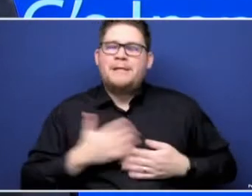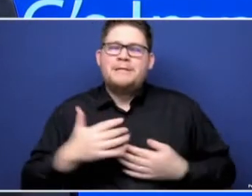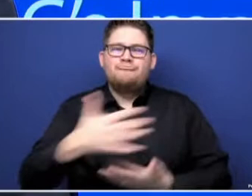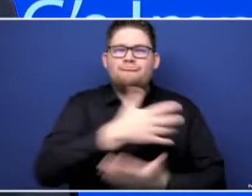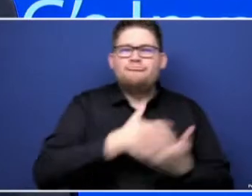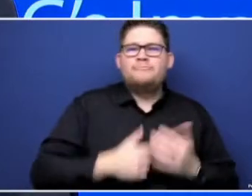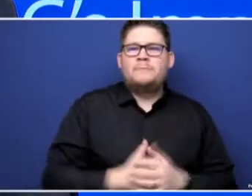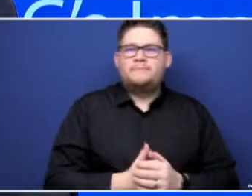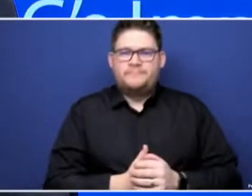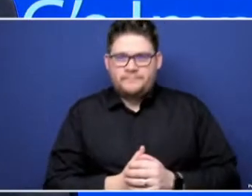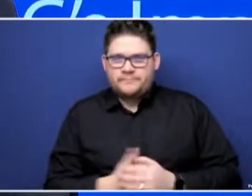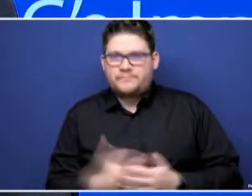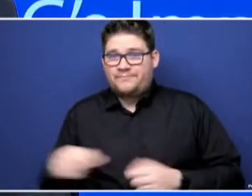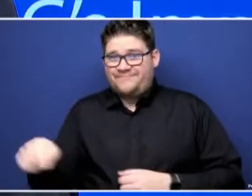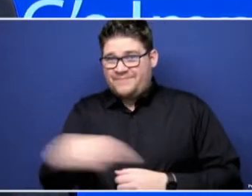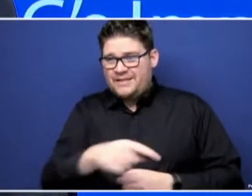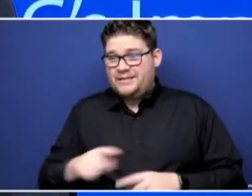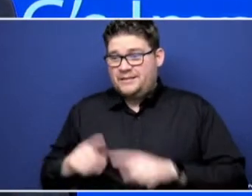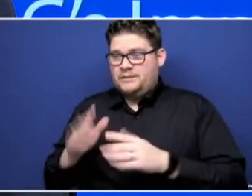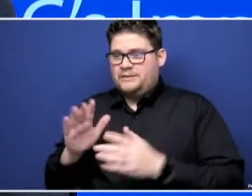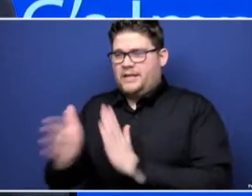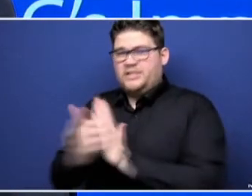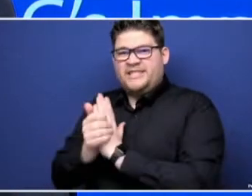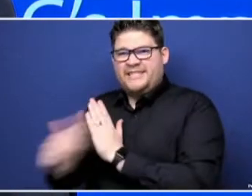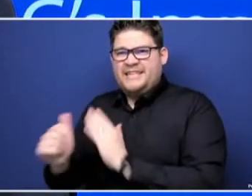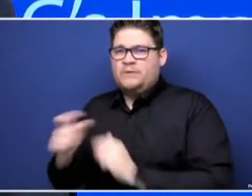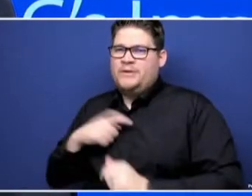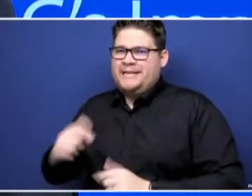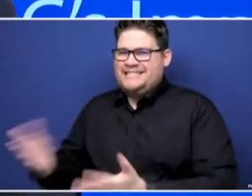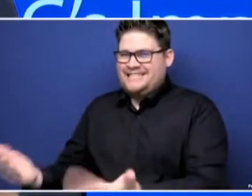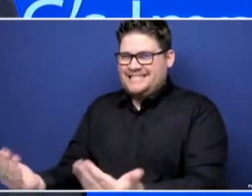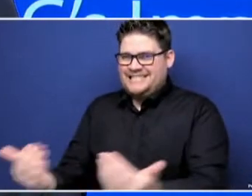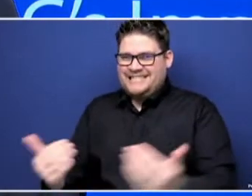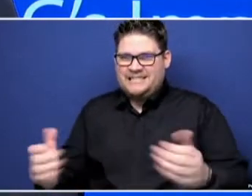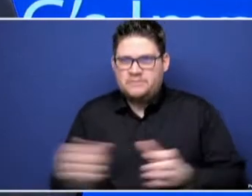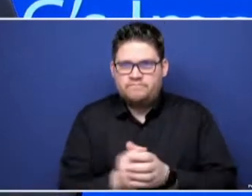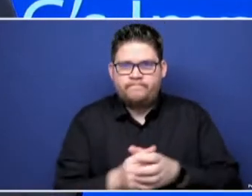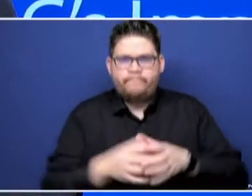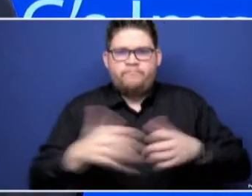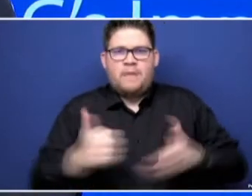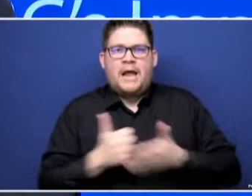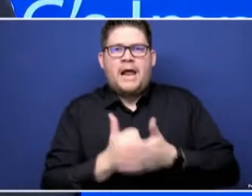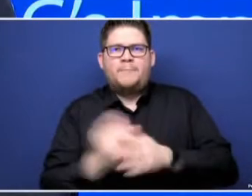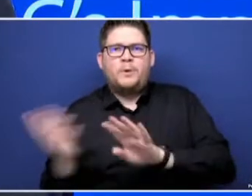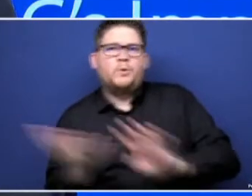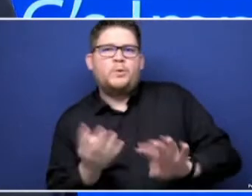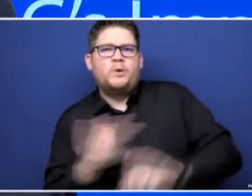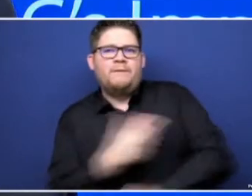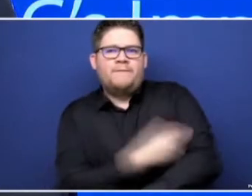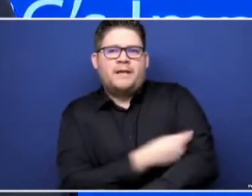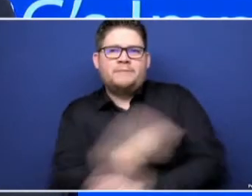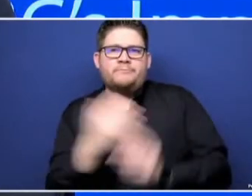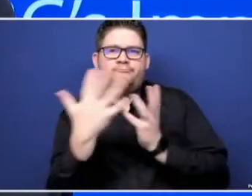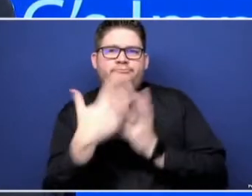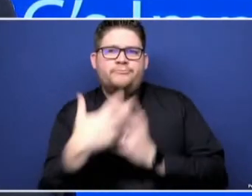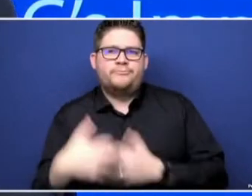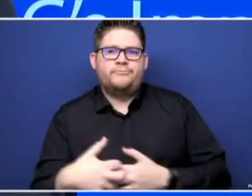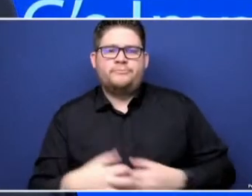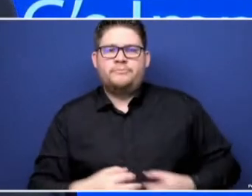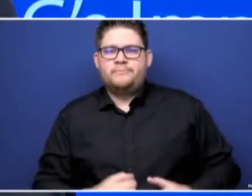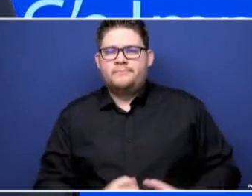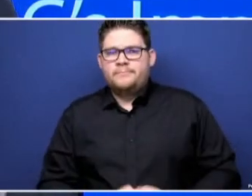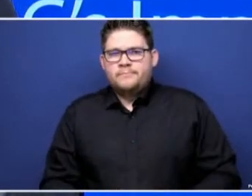one company that I think of that has brought forward groundbreaking therapeutics that can help those who have